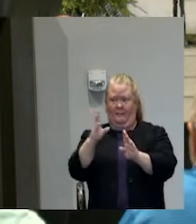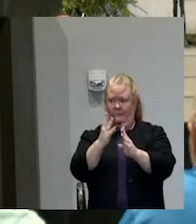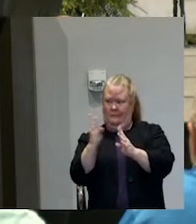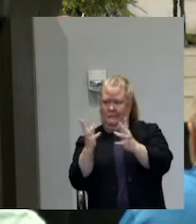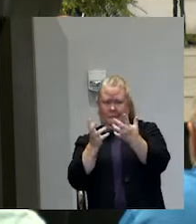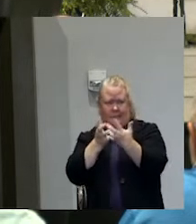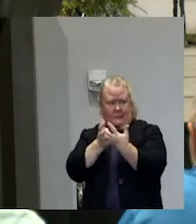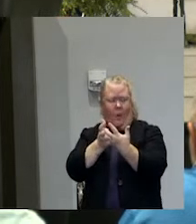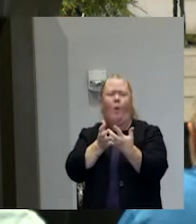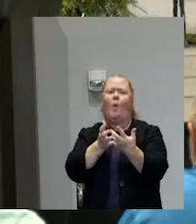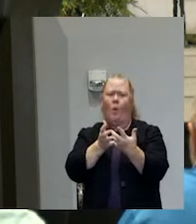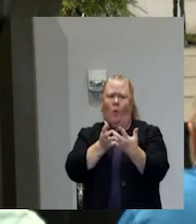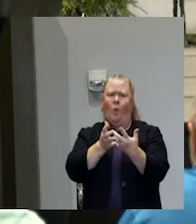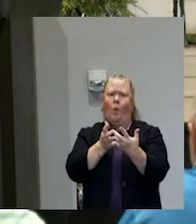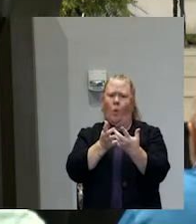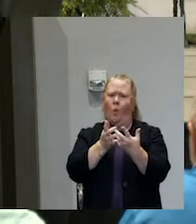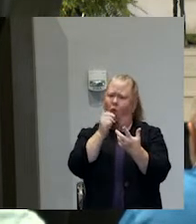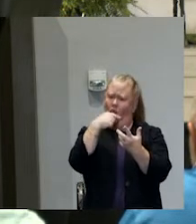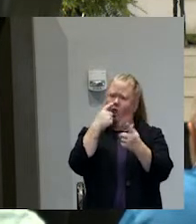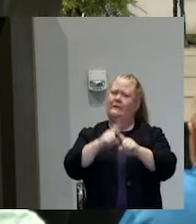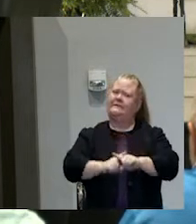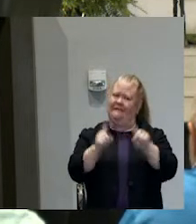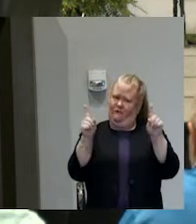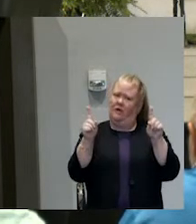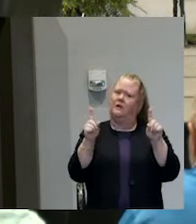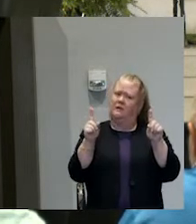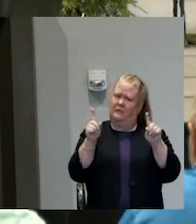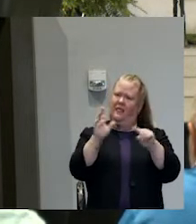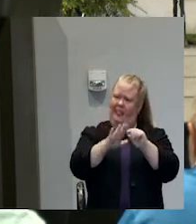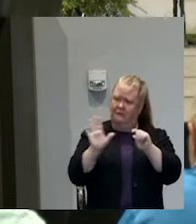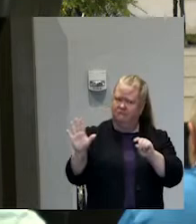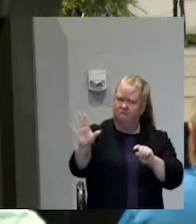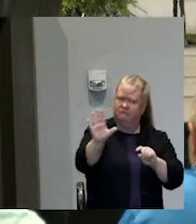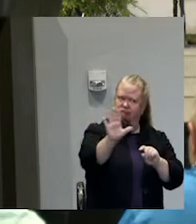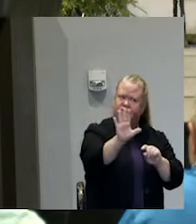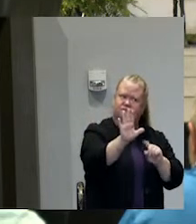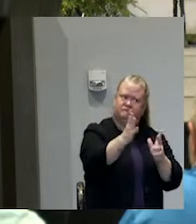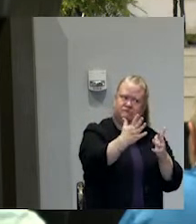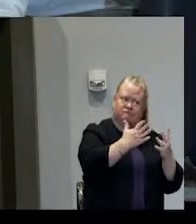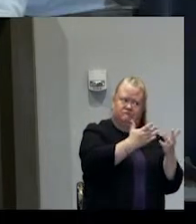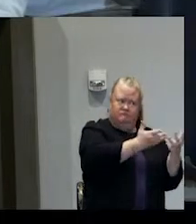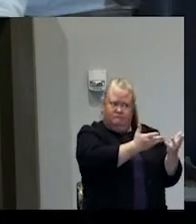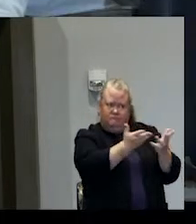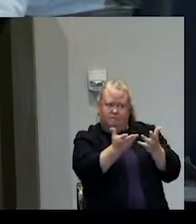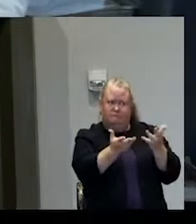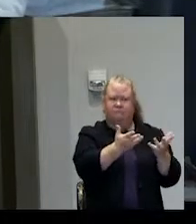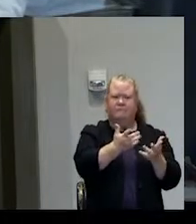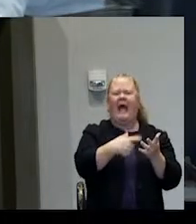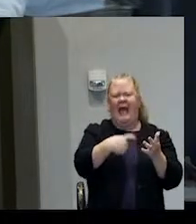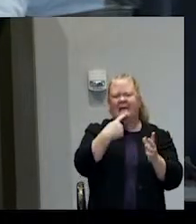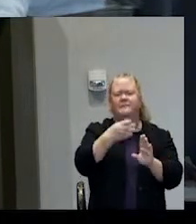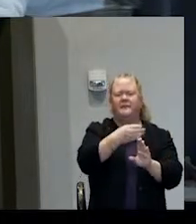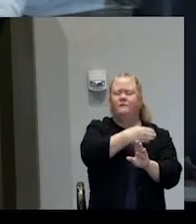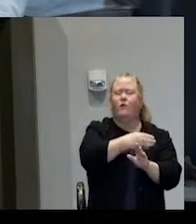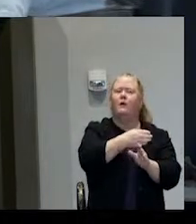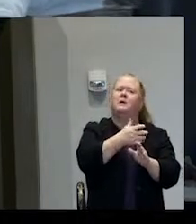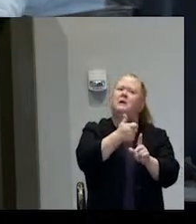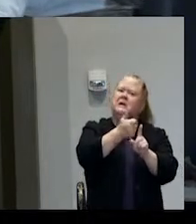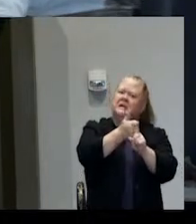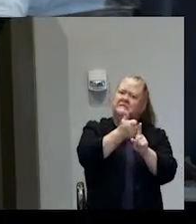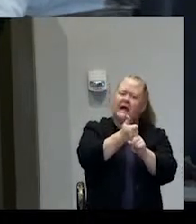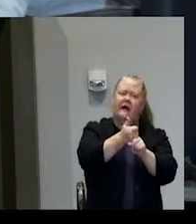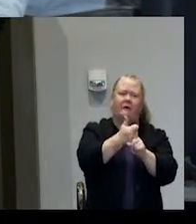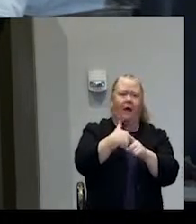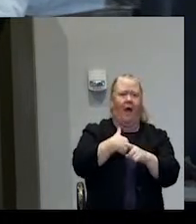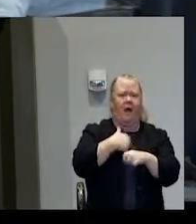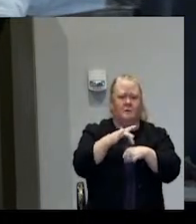that can look very different. And like what Andrew was saying, I became